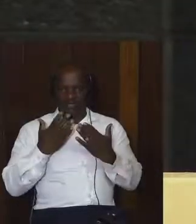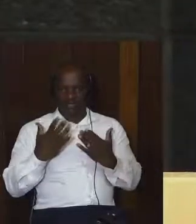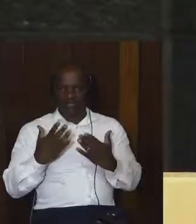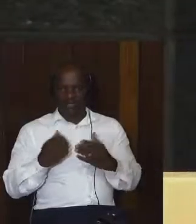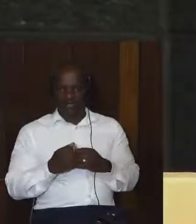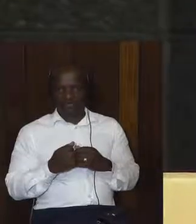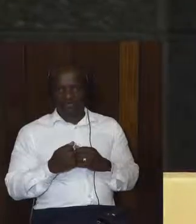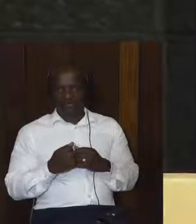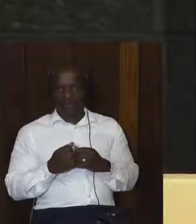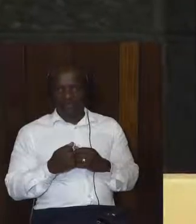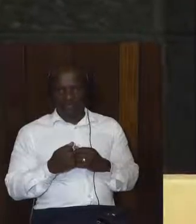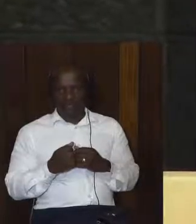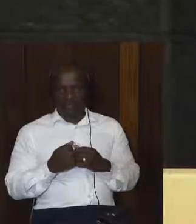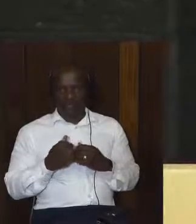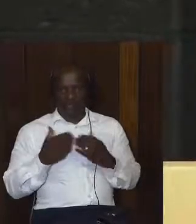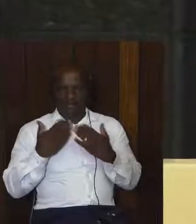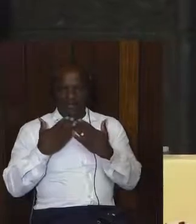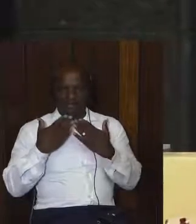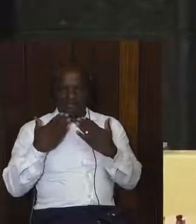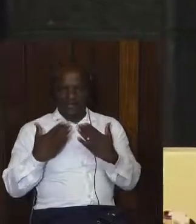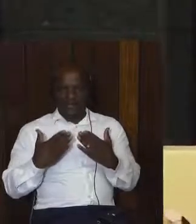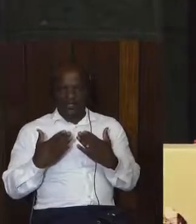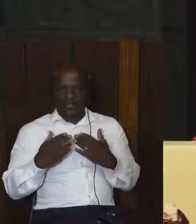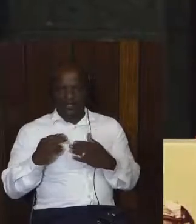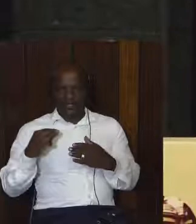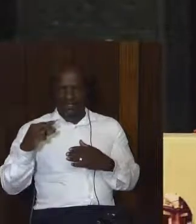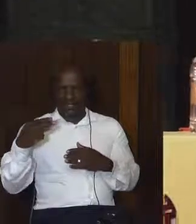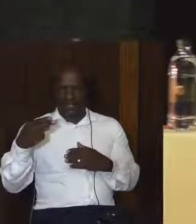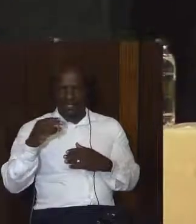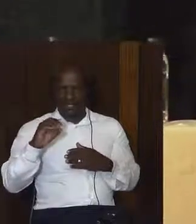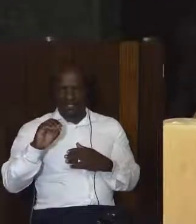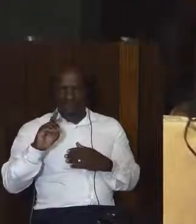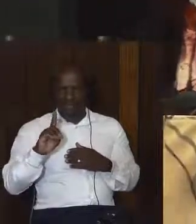Thanks very much to the HOD